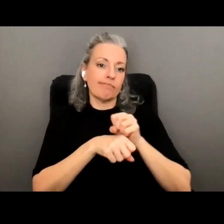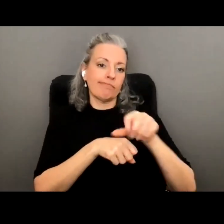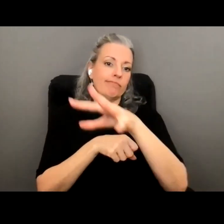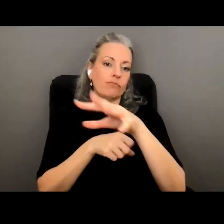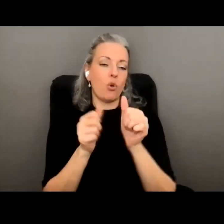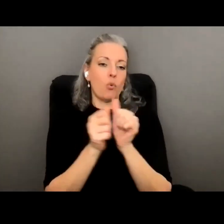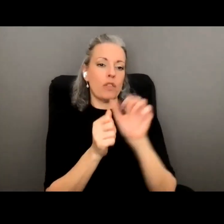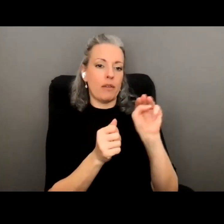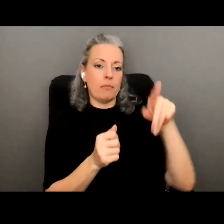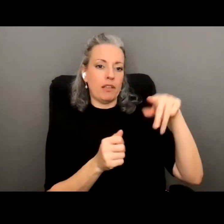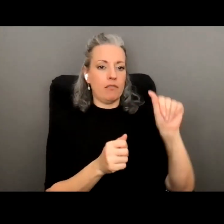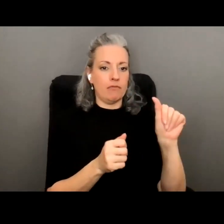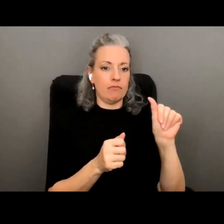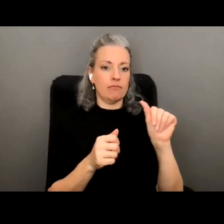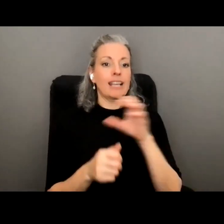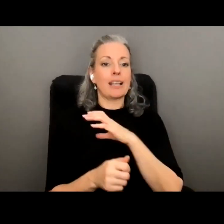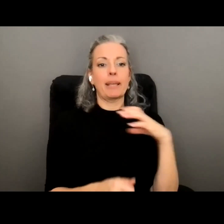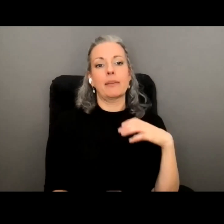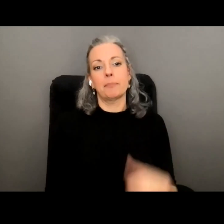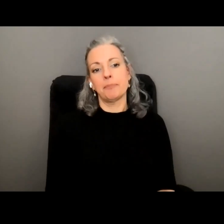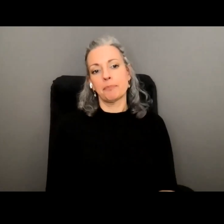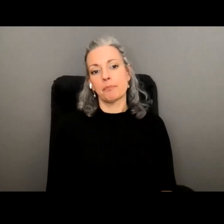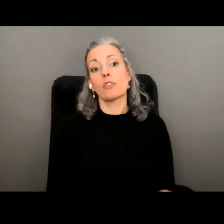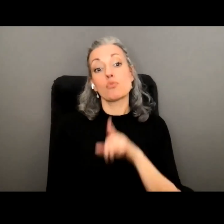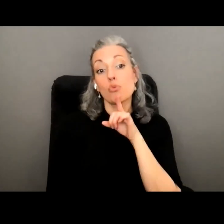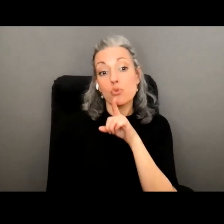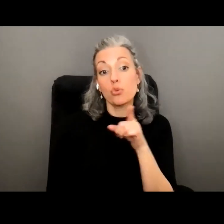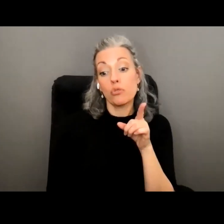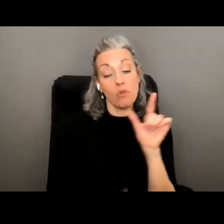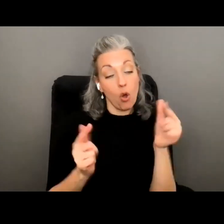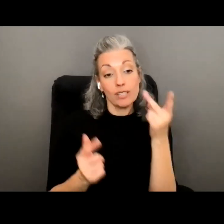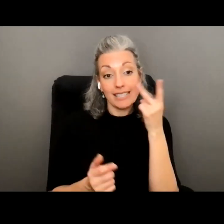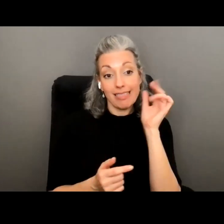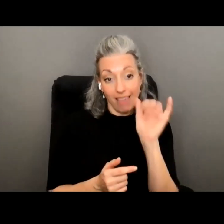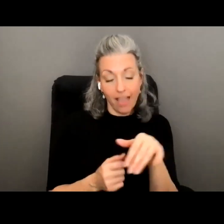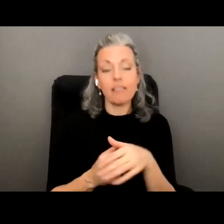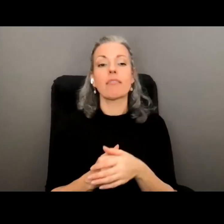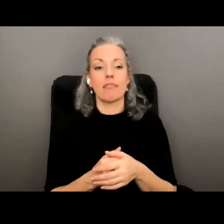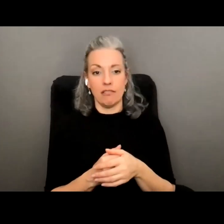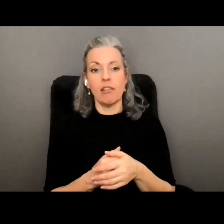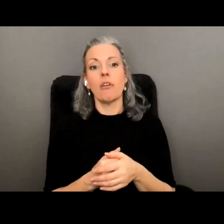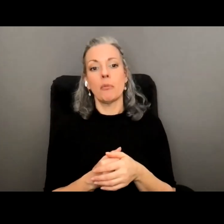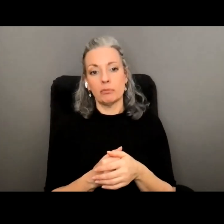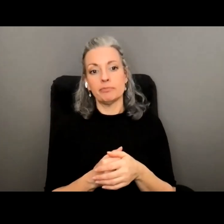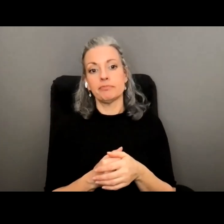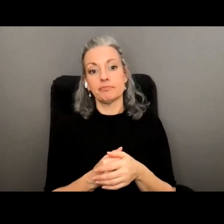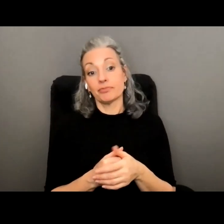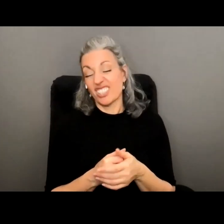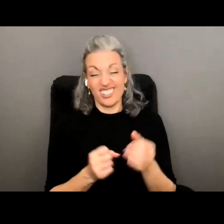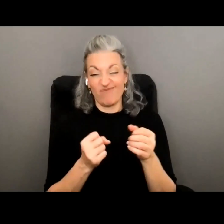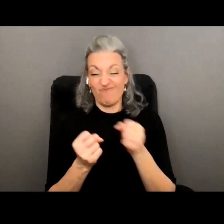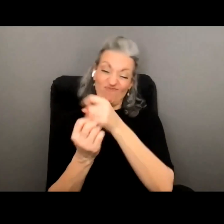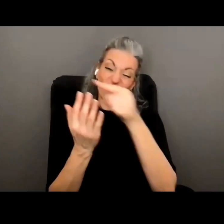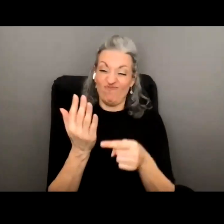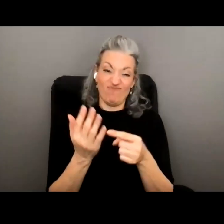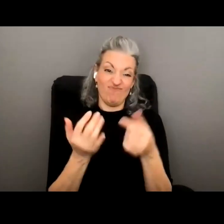Plan for Aging Impact Committee. So we'll be sure that you all see that. And those are just a few things